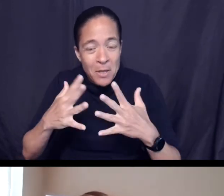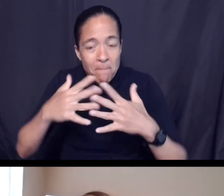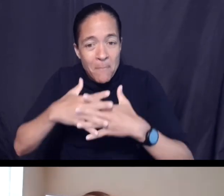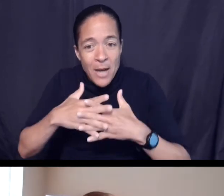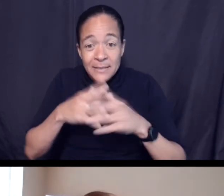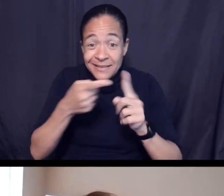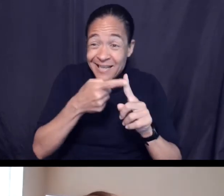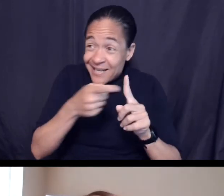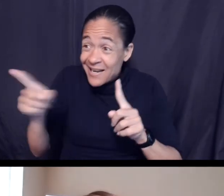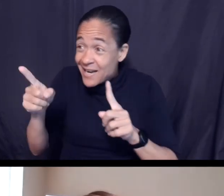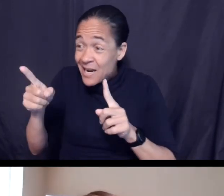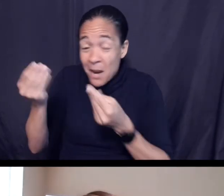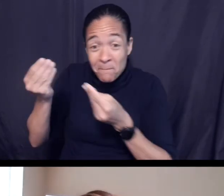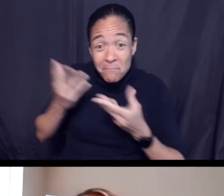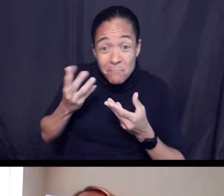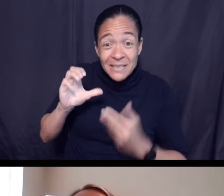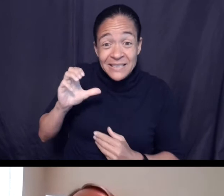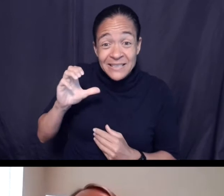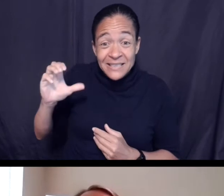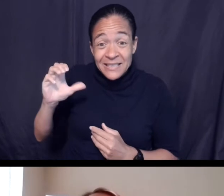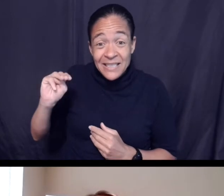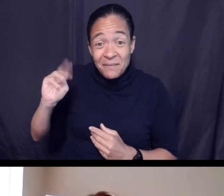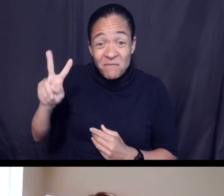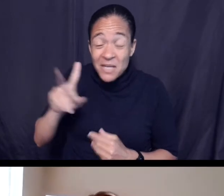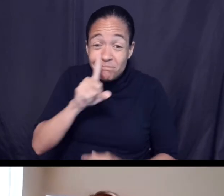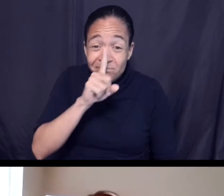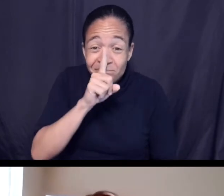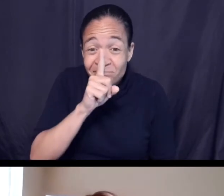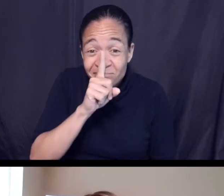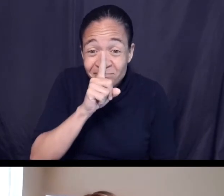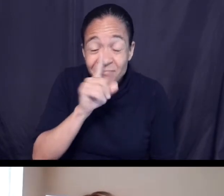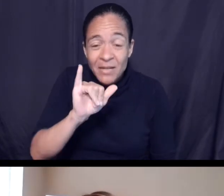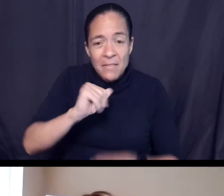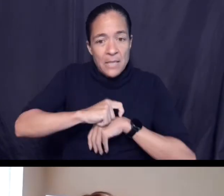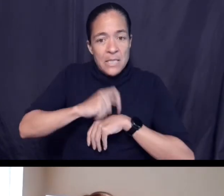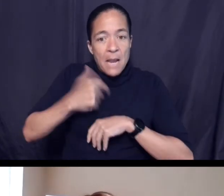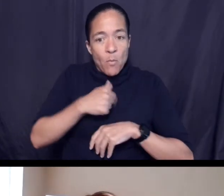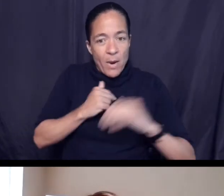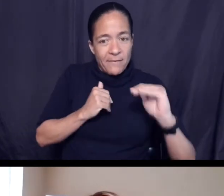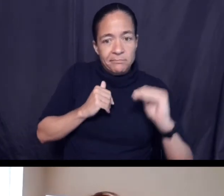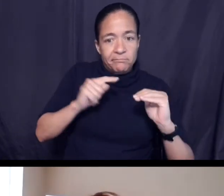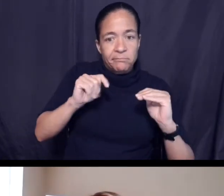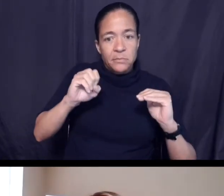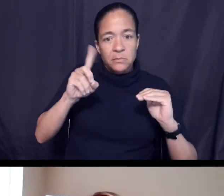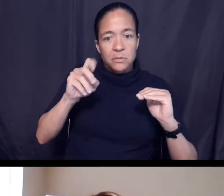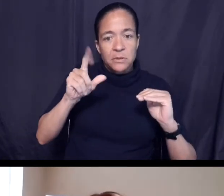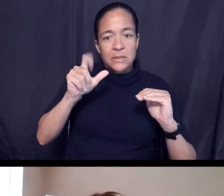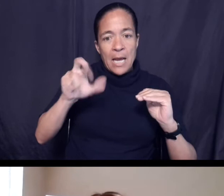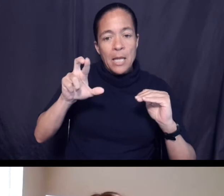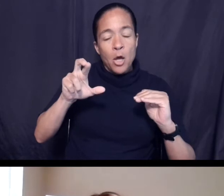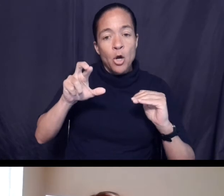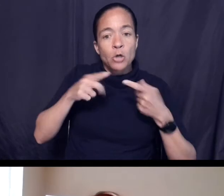ever mentioned congenital CMV to us, even though we had a toddler in daycare at the time. So that's just a really big